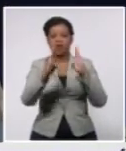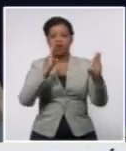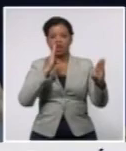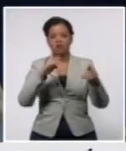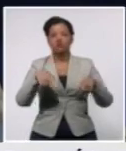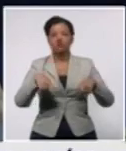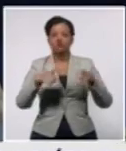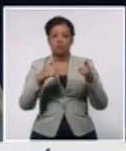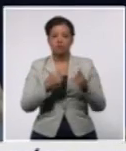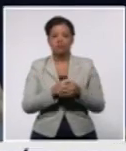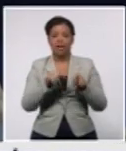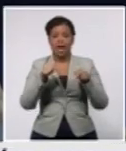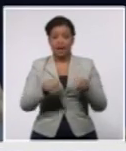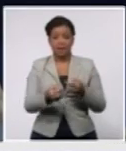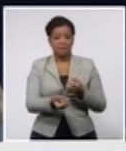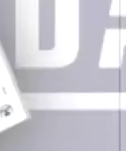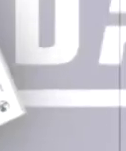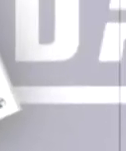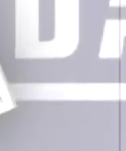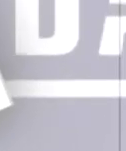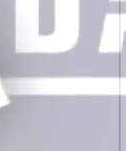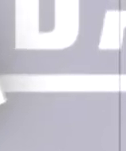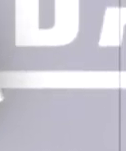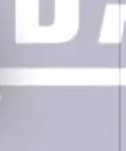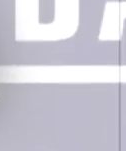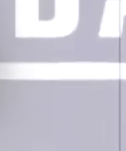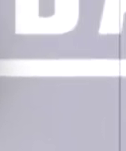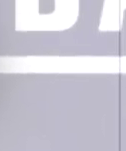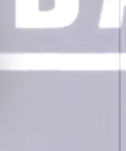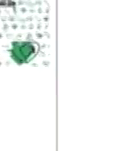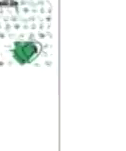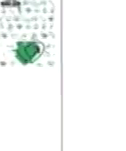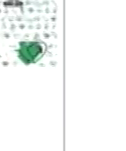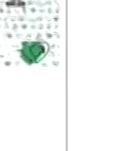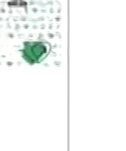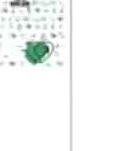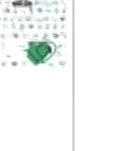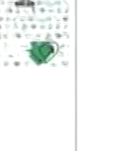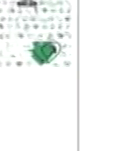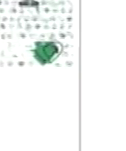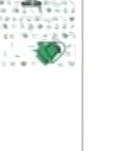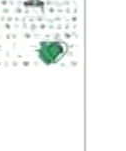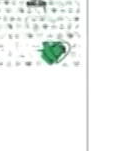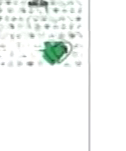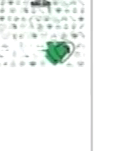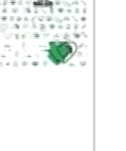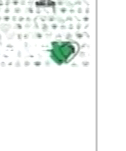today.